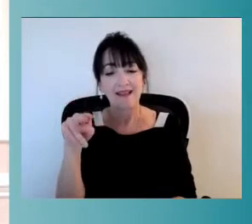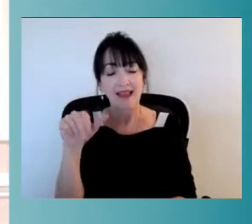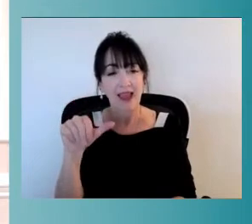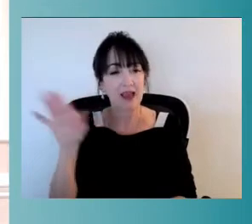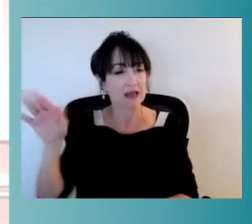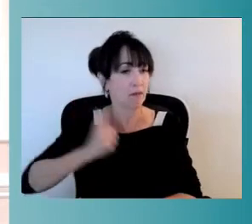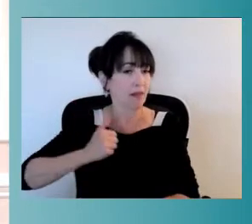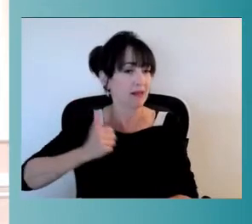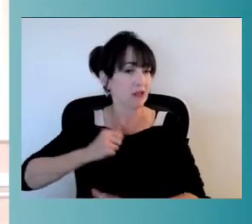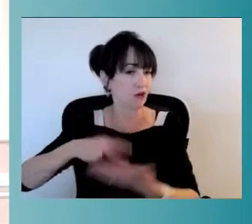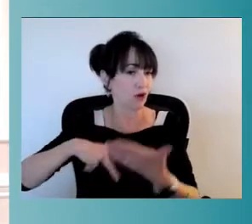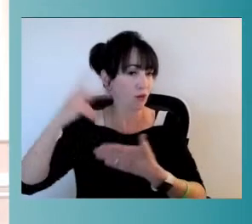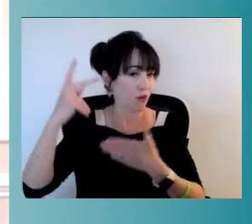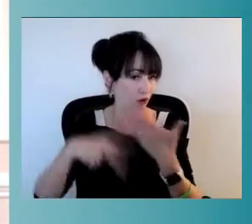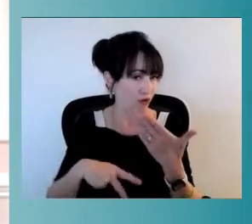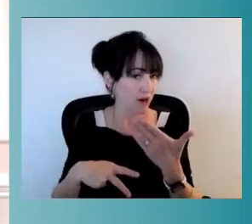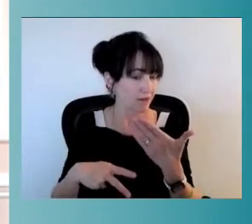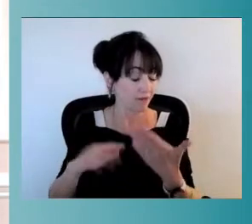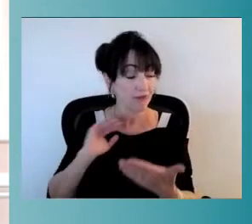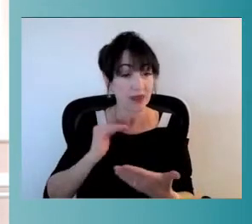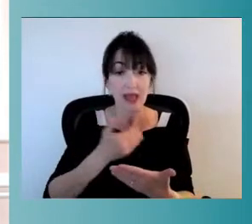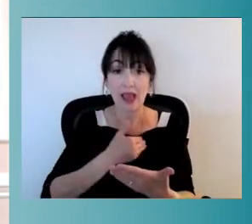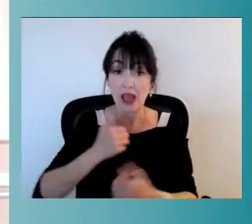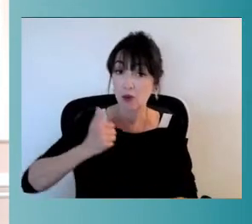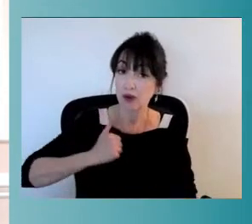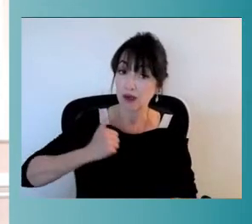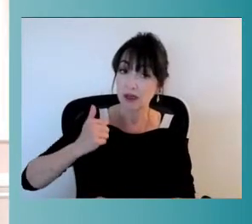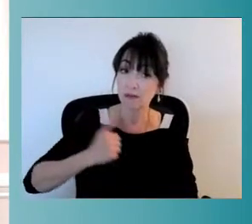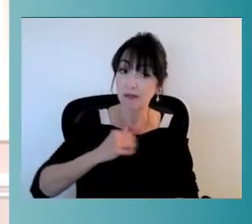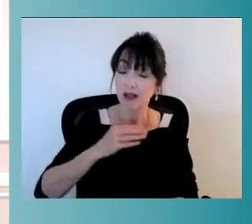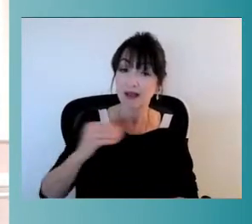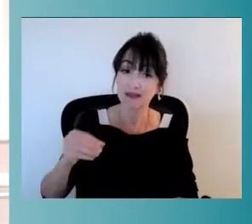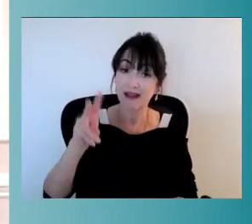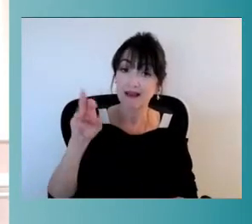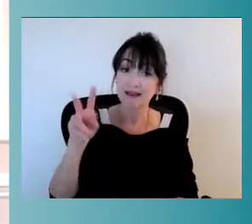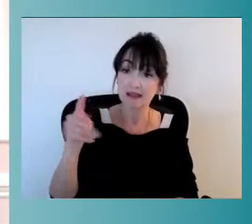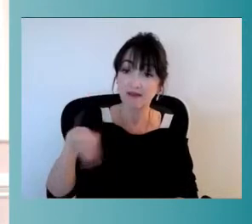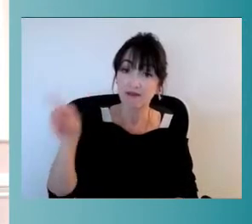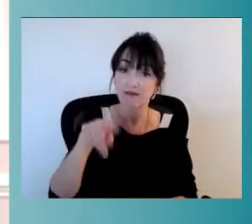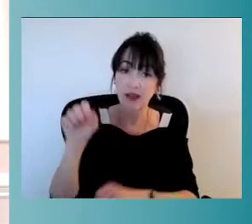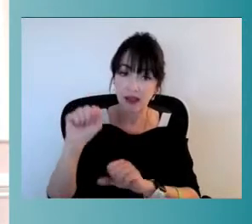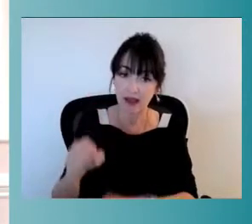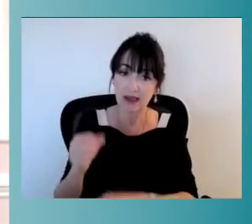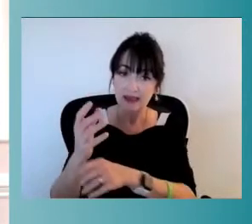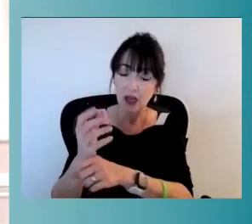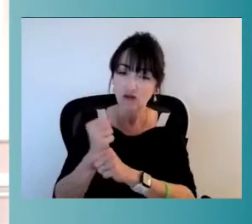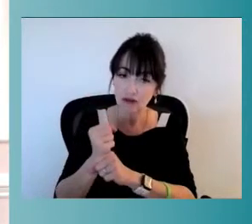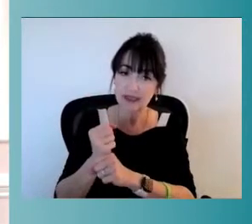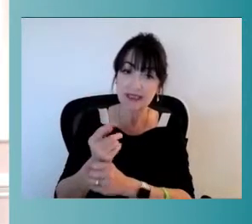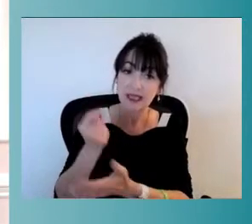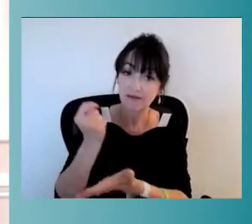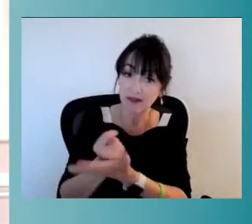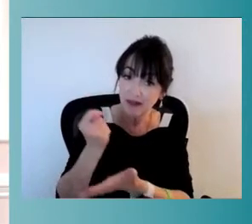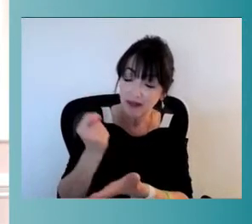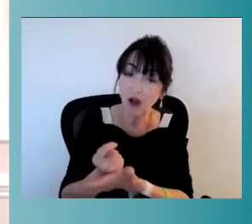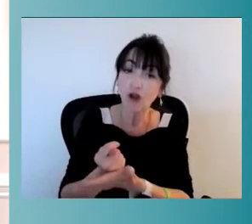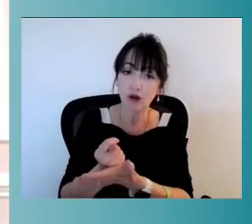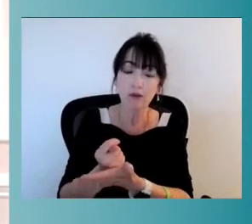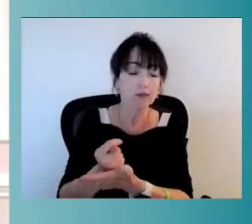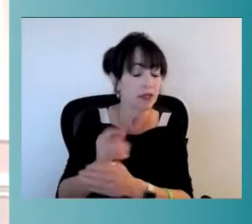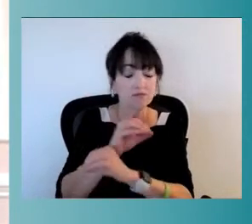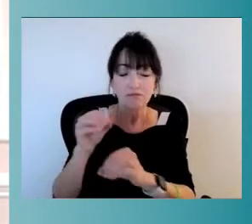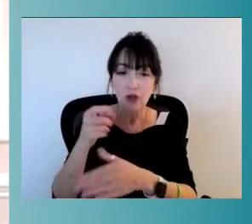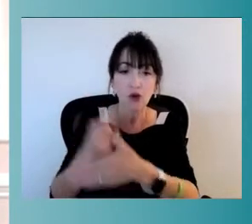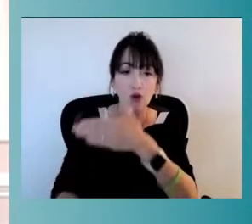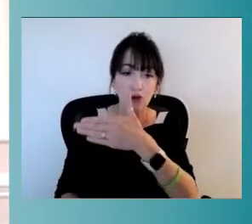program. So our military members and veterans can receive equine-assisted psychotherapy at no cost. And the other thing is